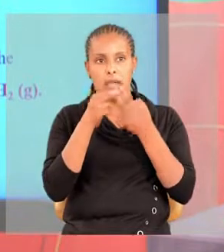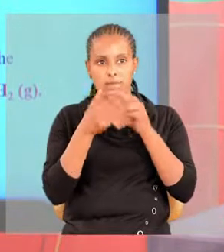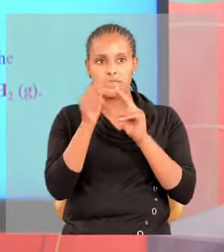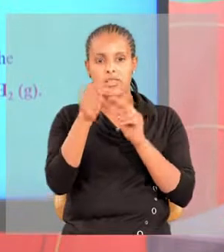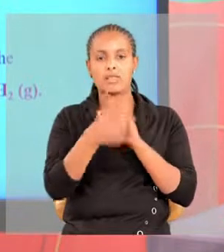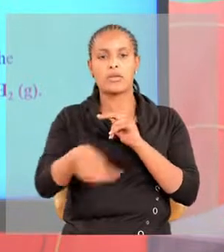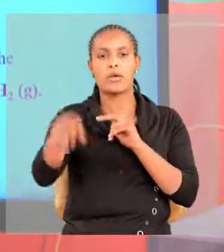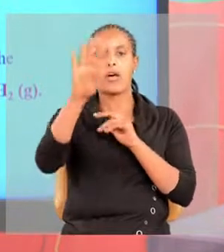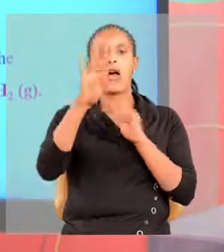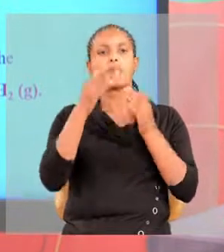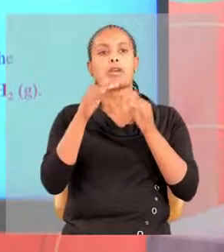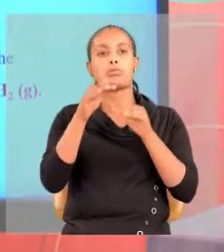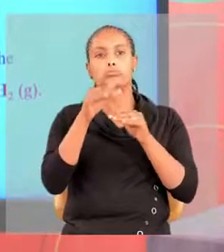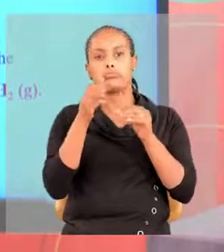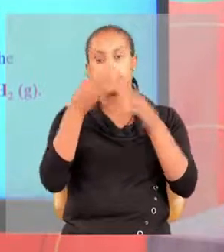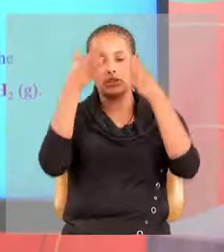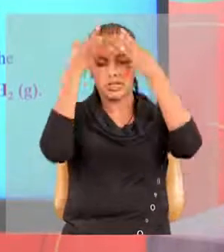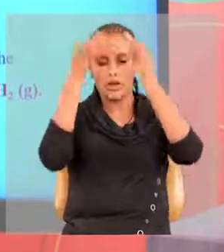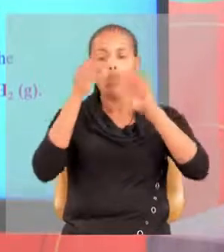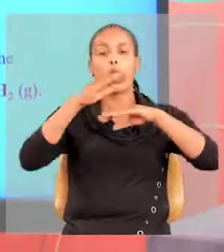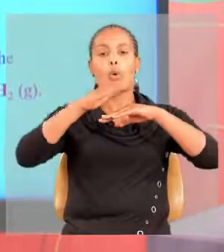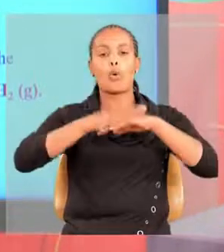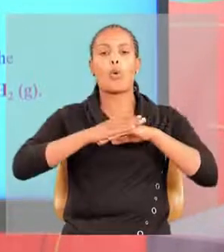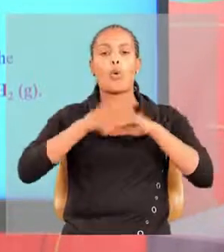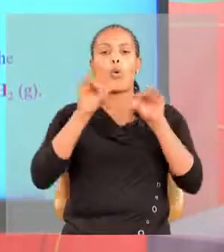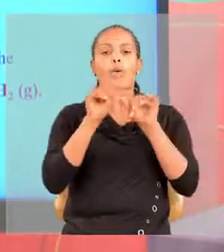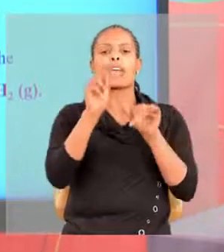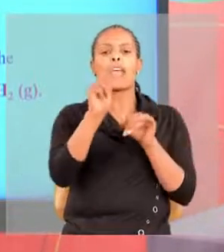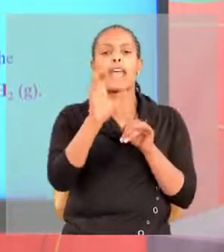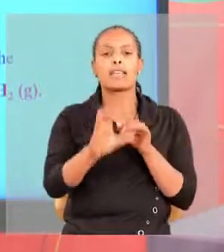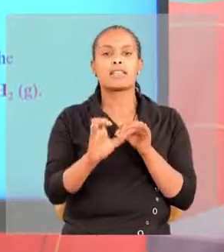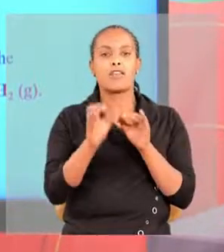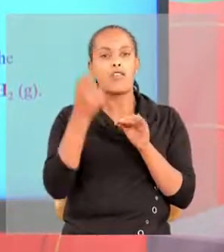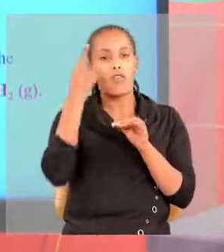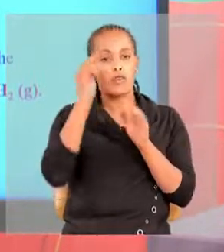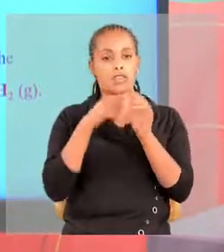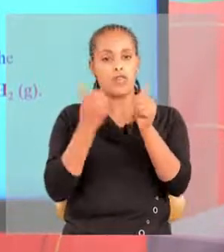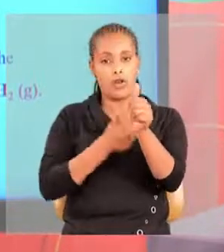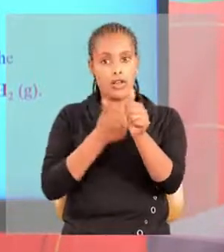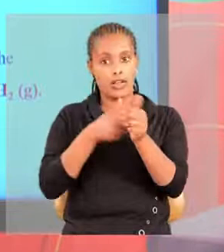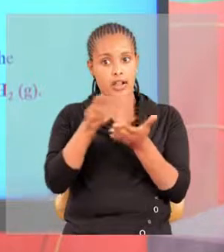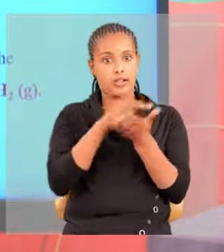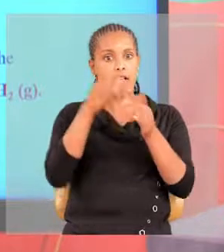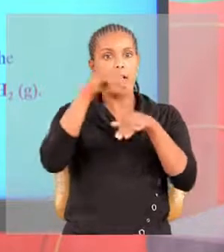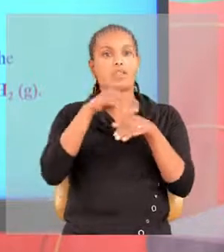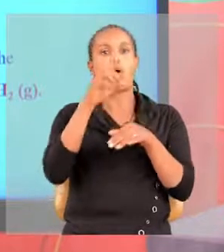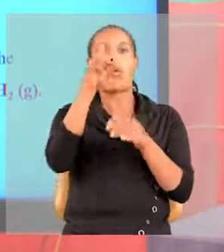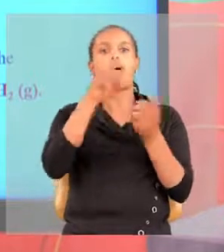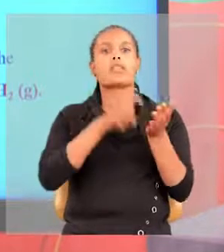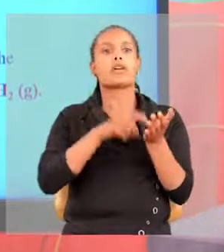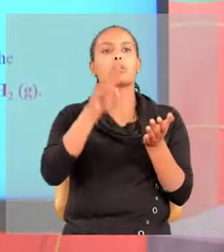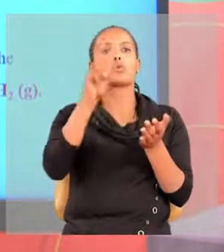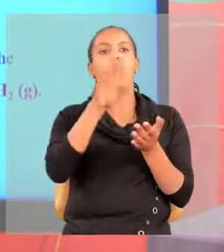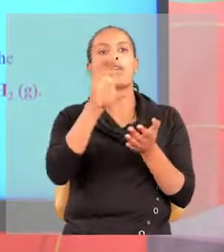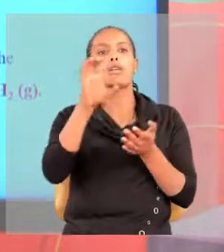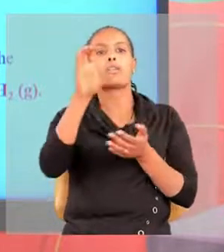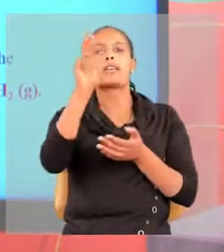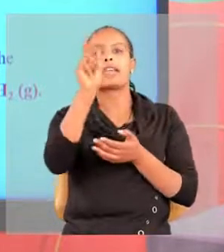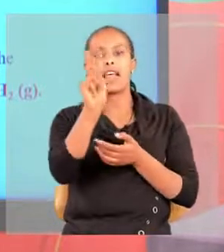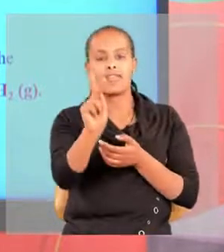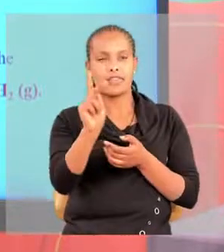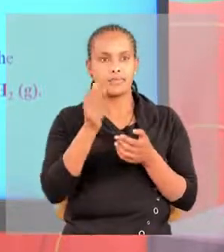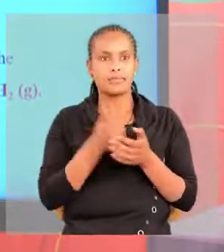the above reaction to determine the equilibrium constant Kc for the following reaction at 1200